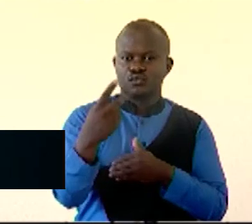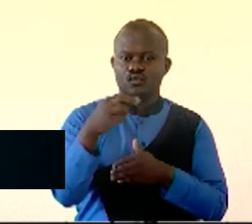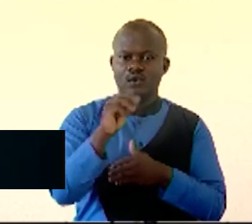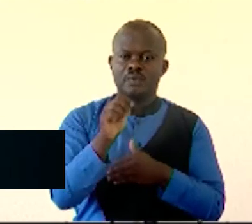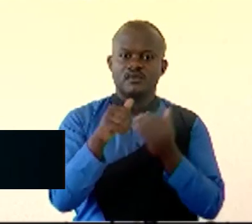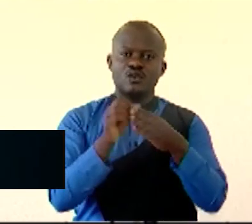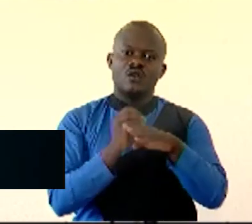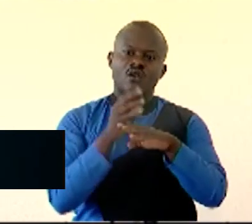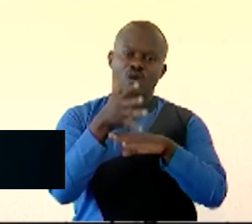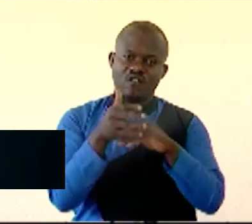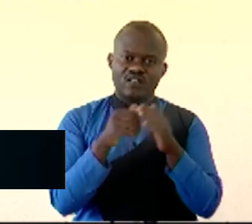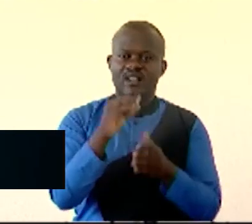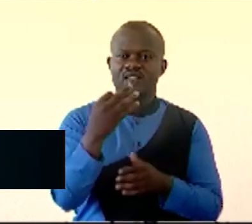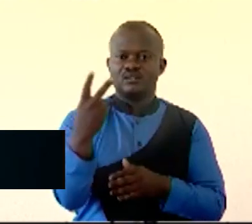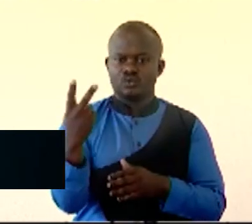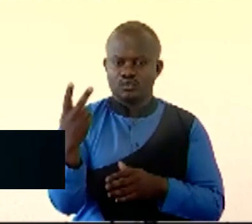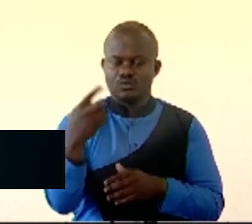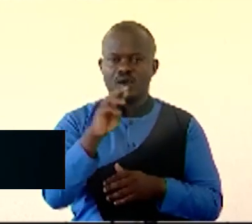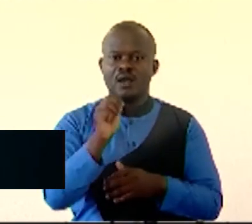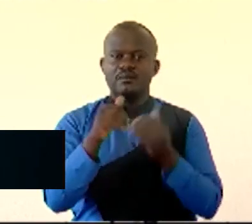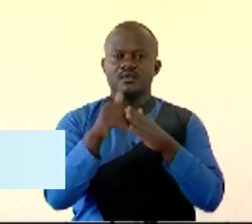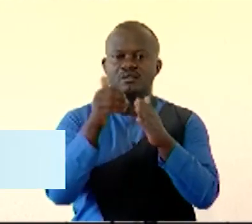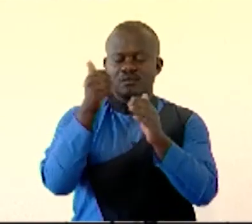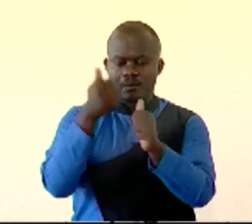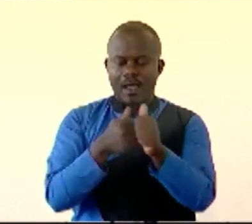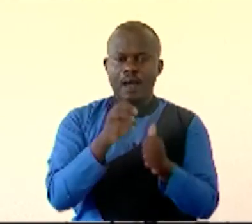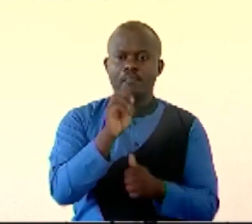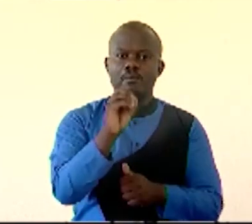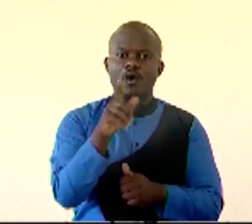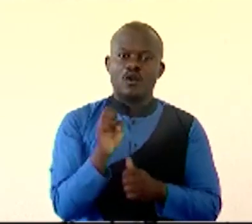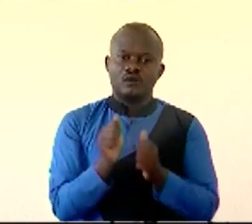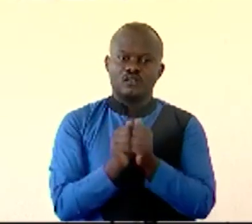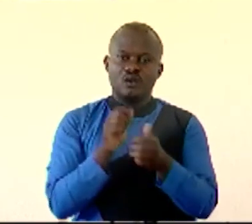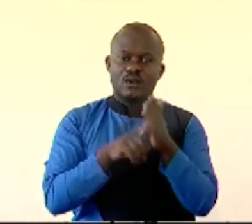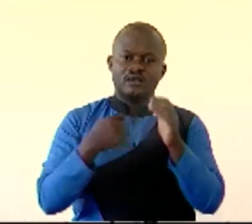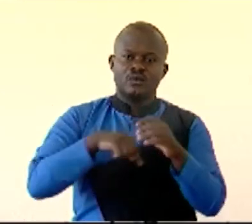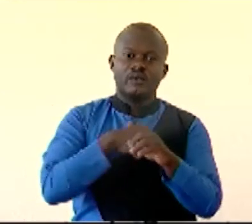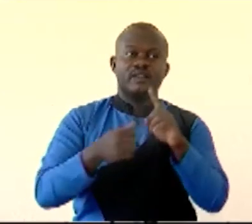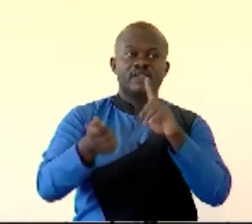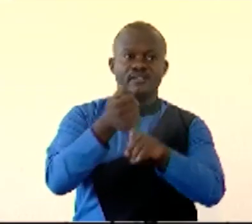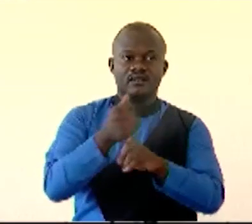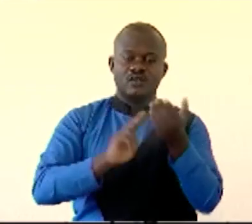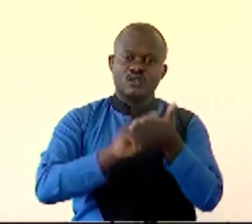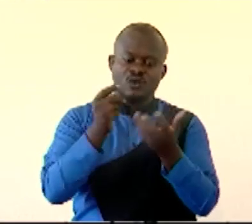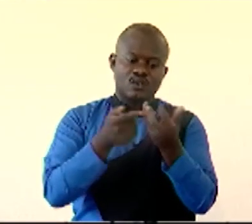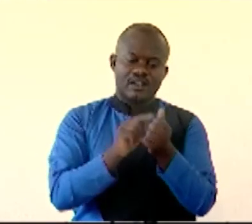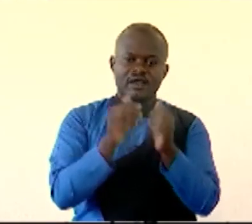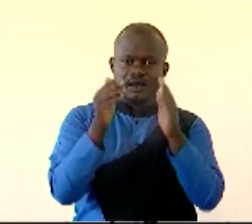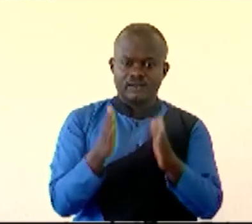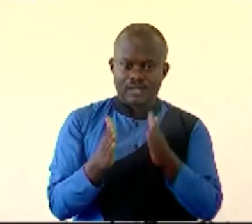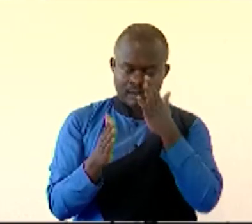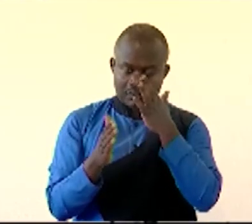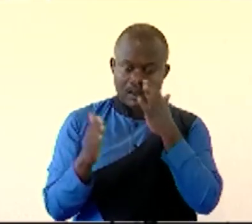over 32 grams per mole. What do we get? Again, you use your calculators,